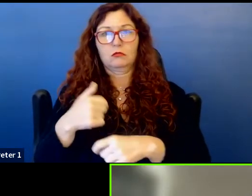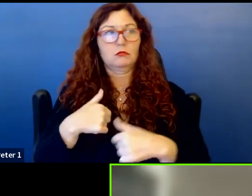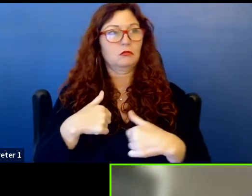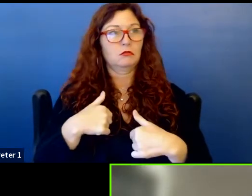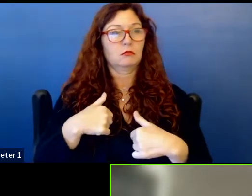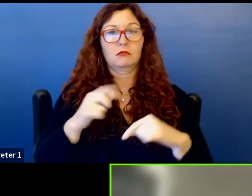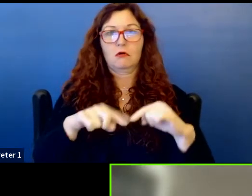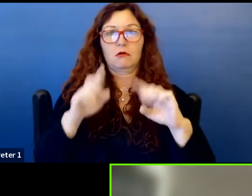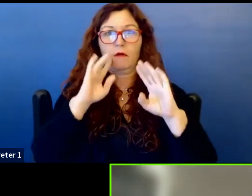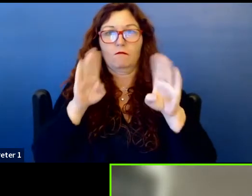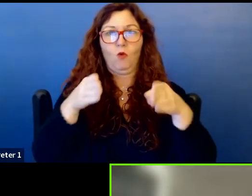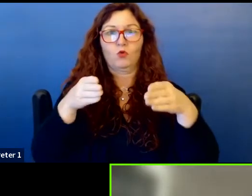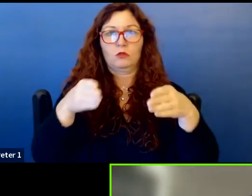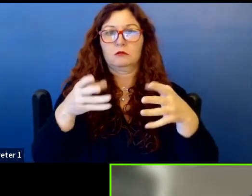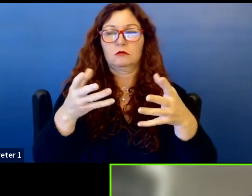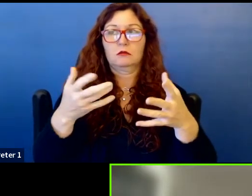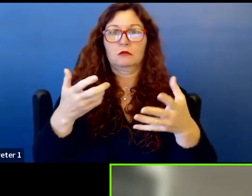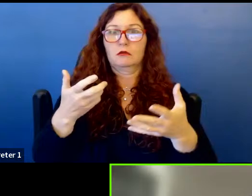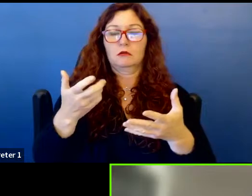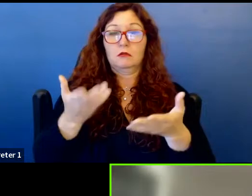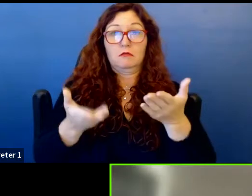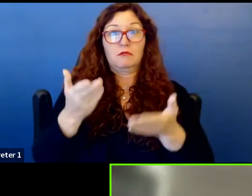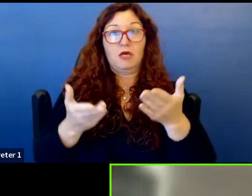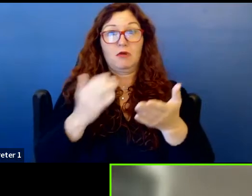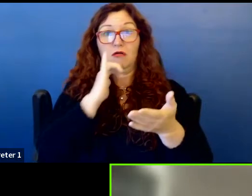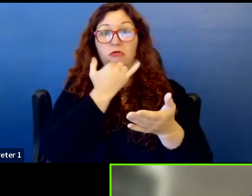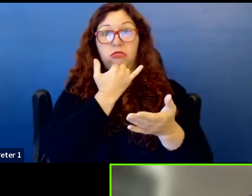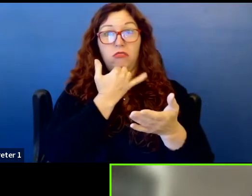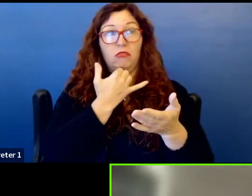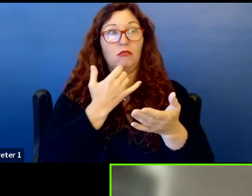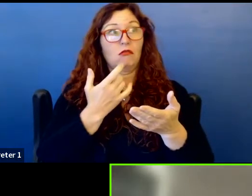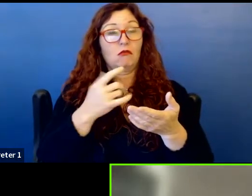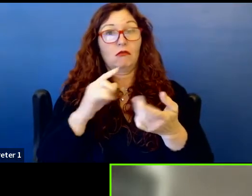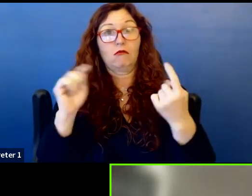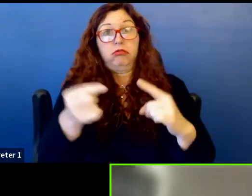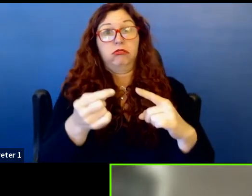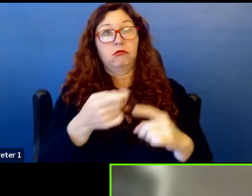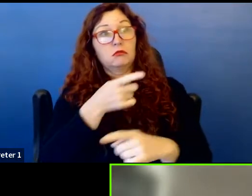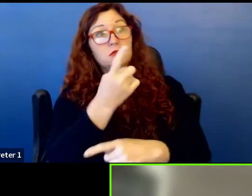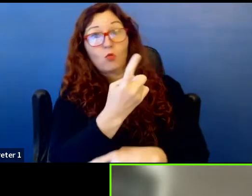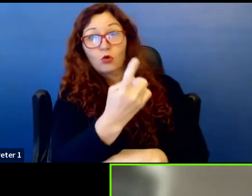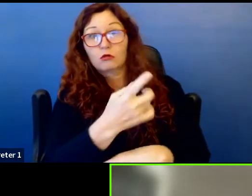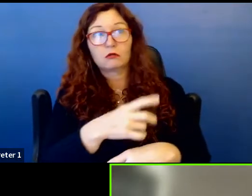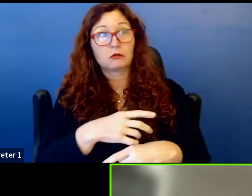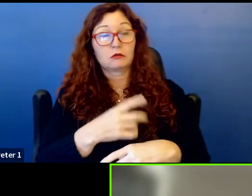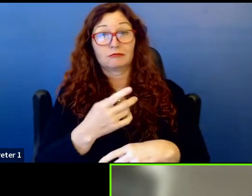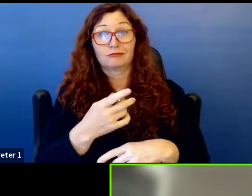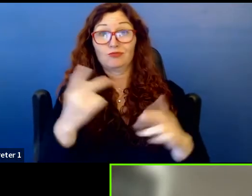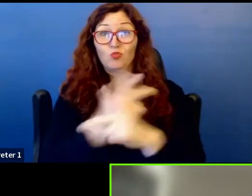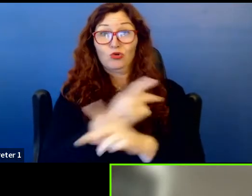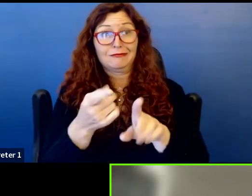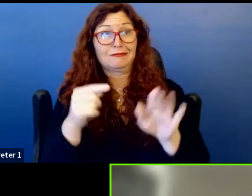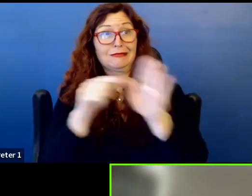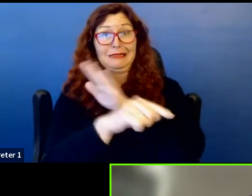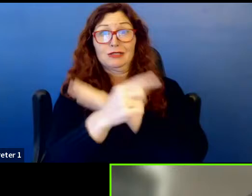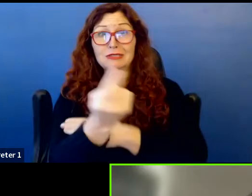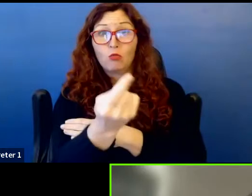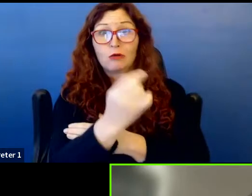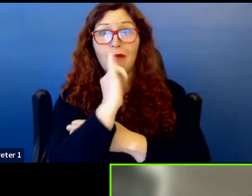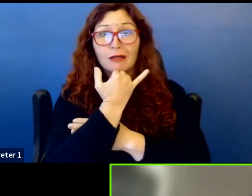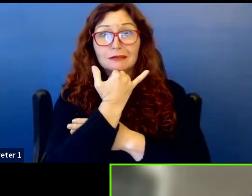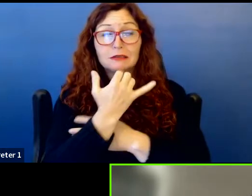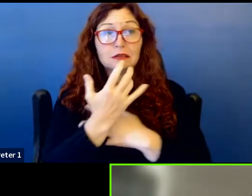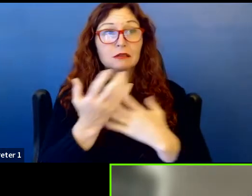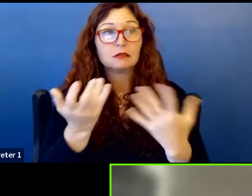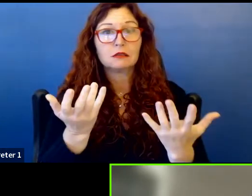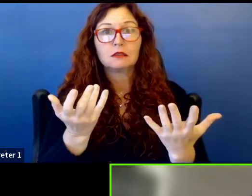night and just somebody to kill somebody they can never go home to their family i can't explain what happened with that situation all i know